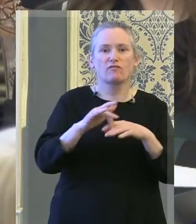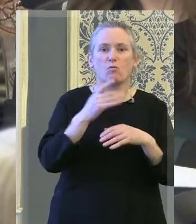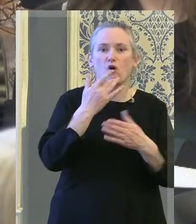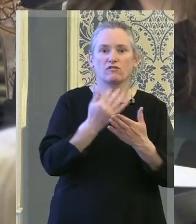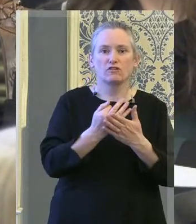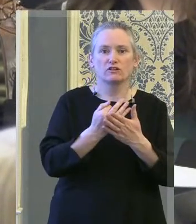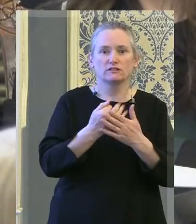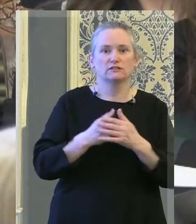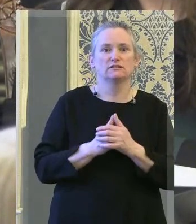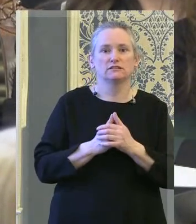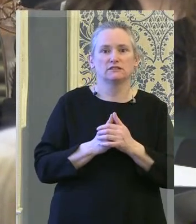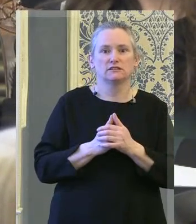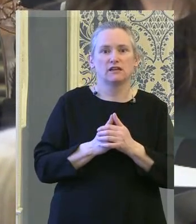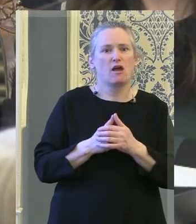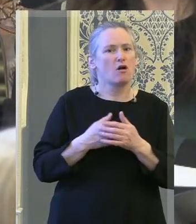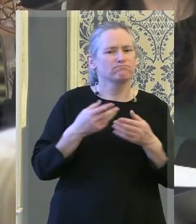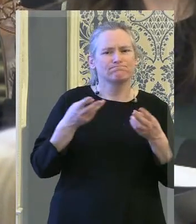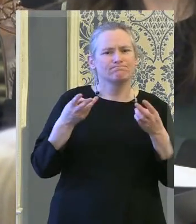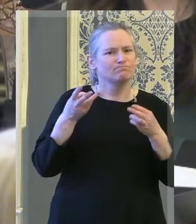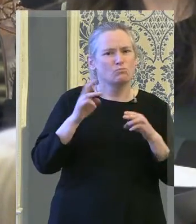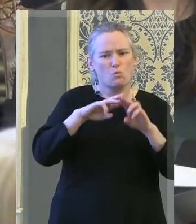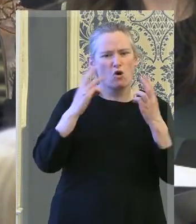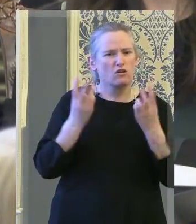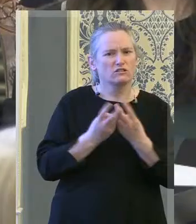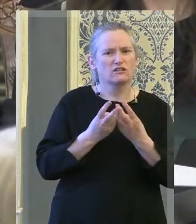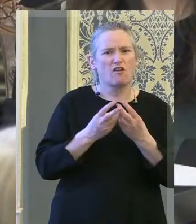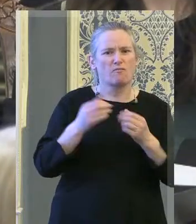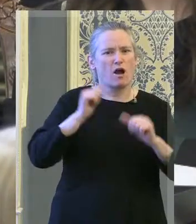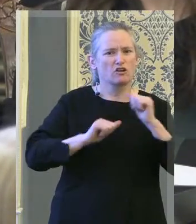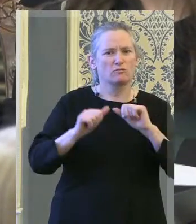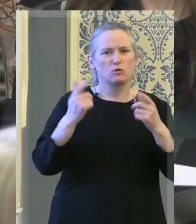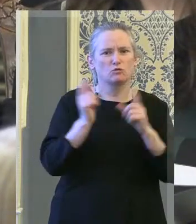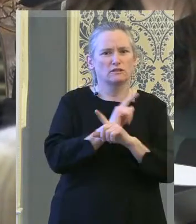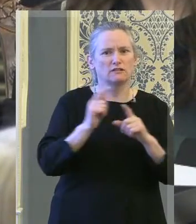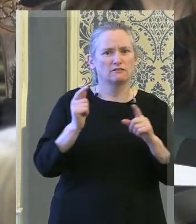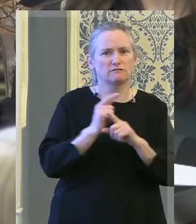made an indelible mark on the world of modern music.